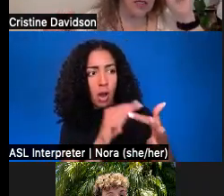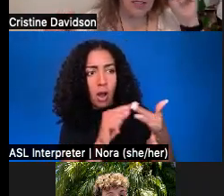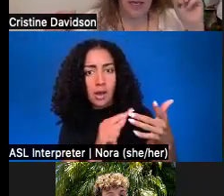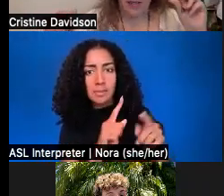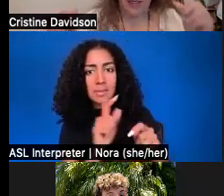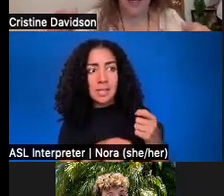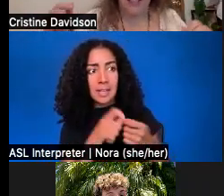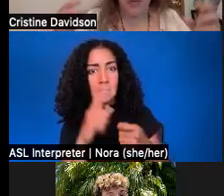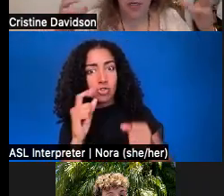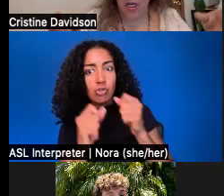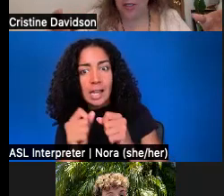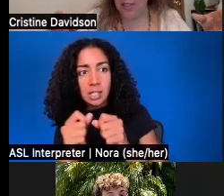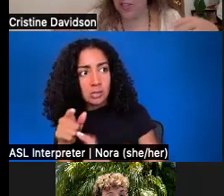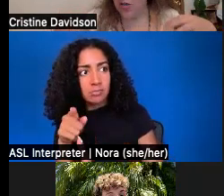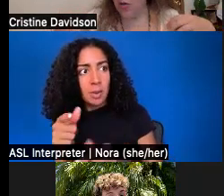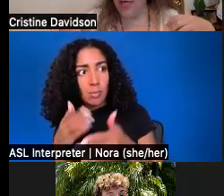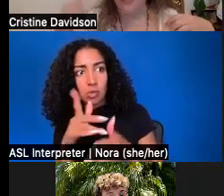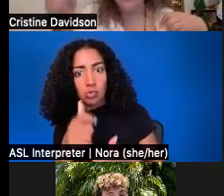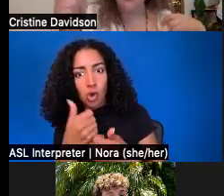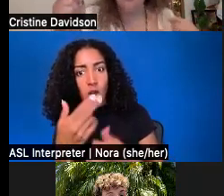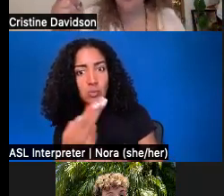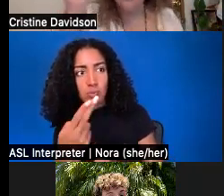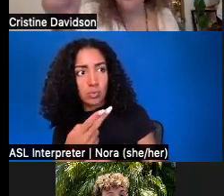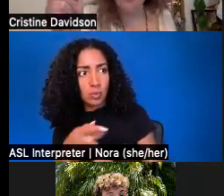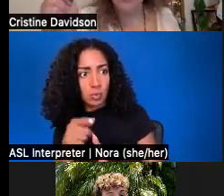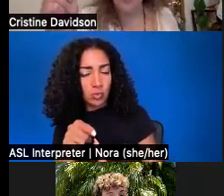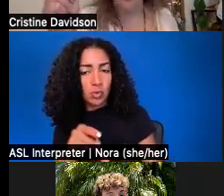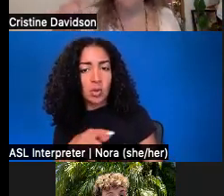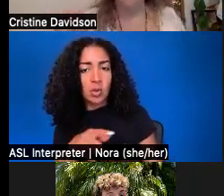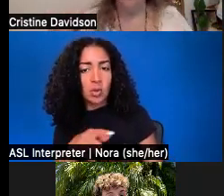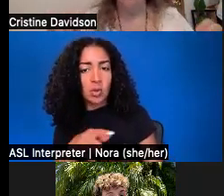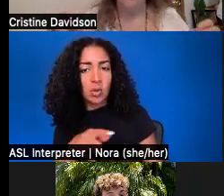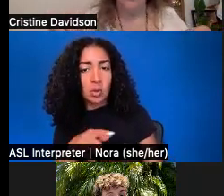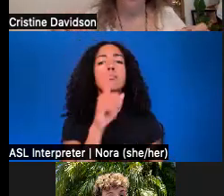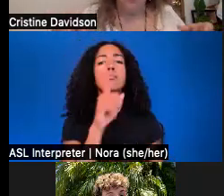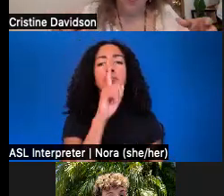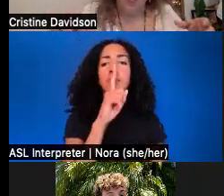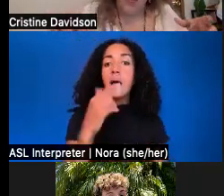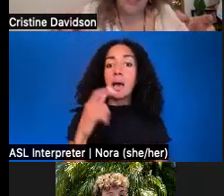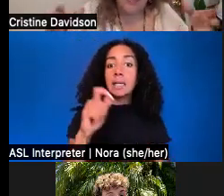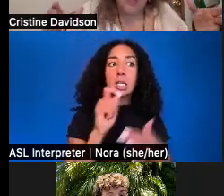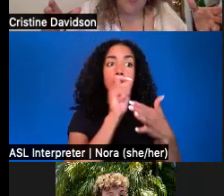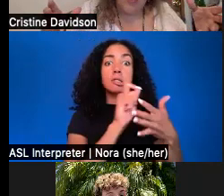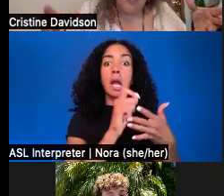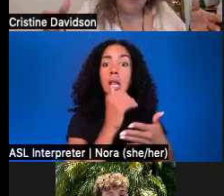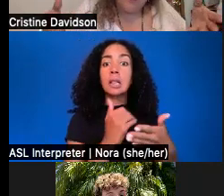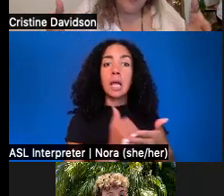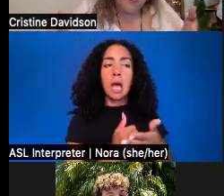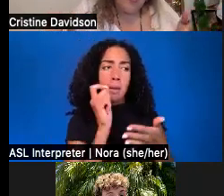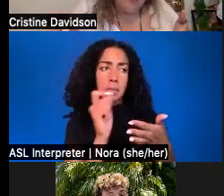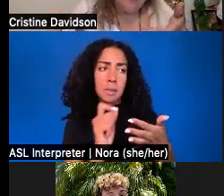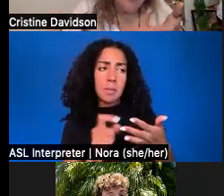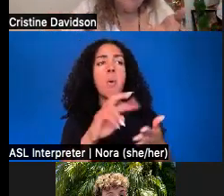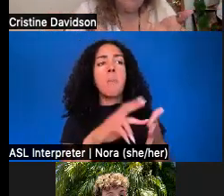And I'm not saying like it has to be a checklist or like, see right there, but like what ways can we